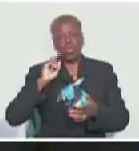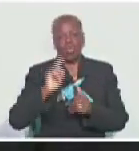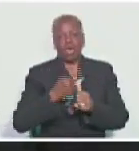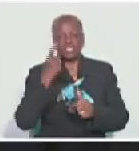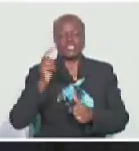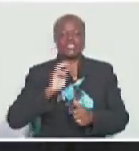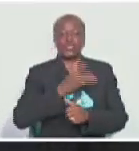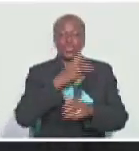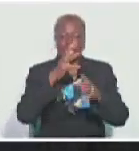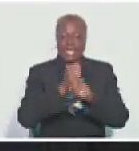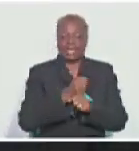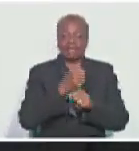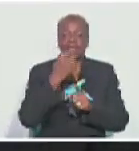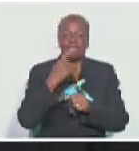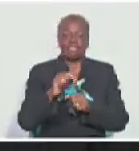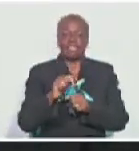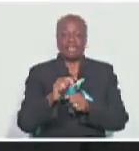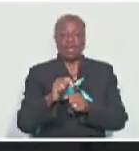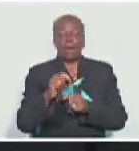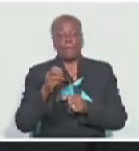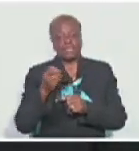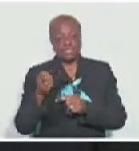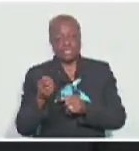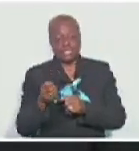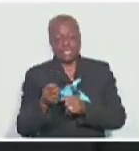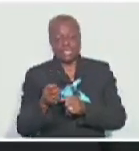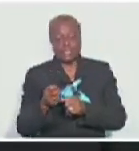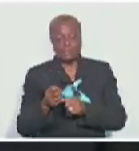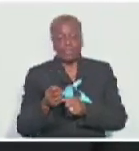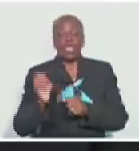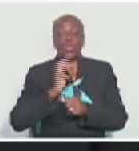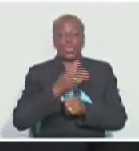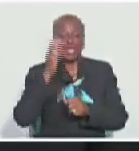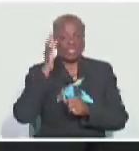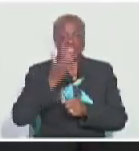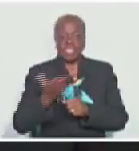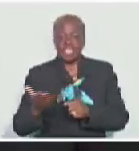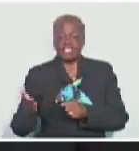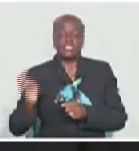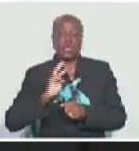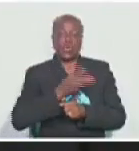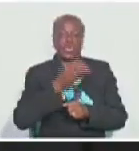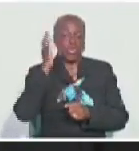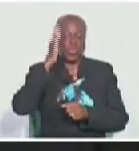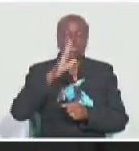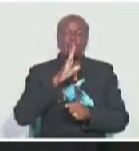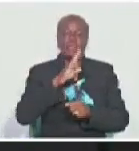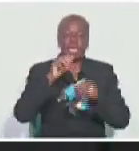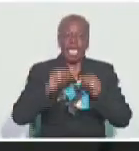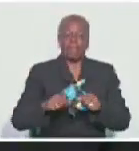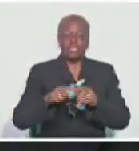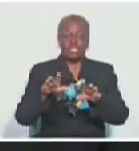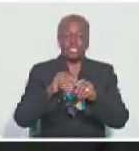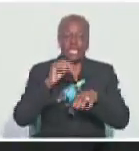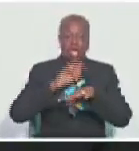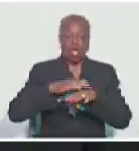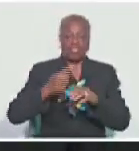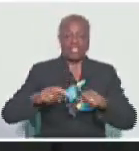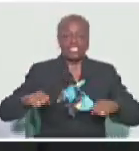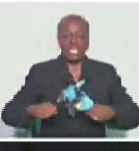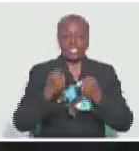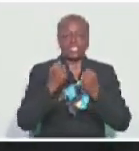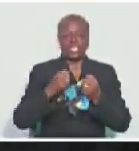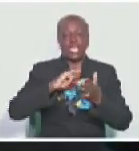the boom, which we're expecting to happen here, we will be ready to take on that challenge. And just before the